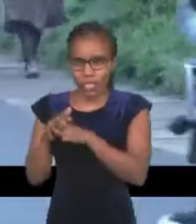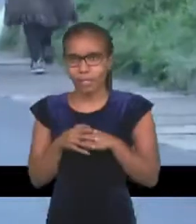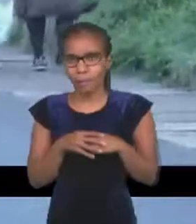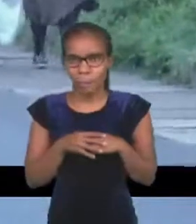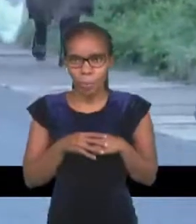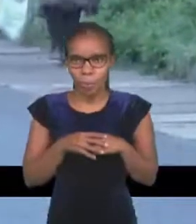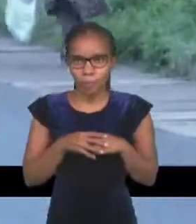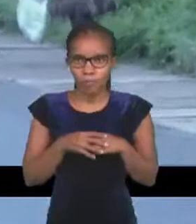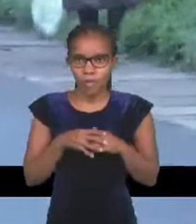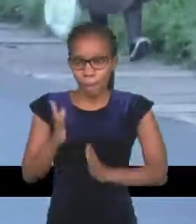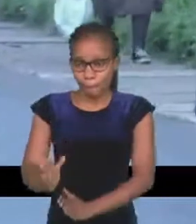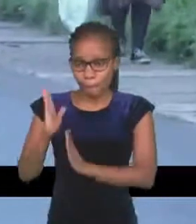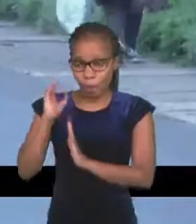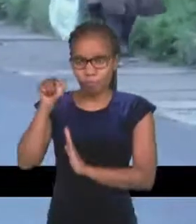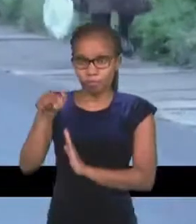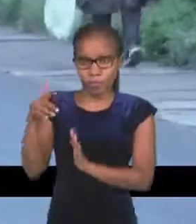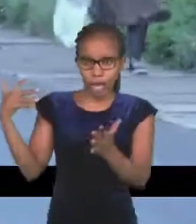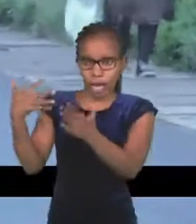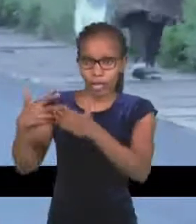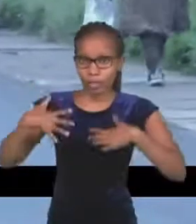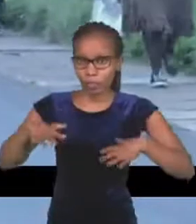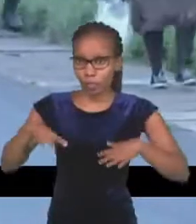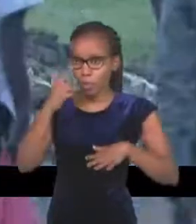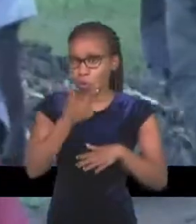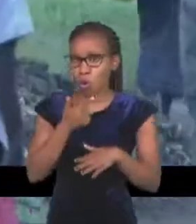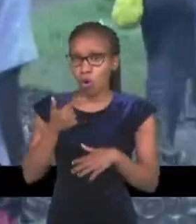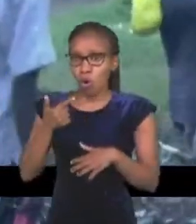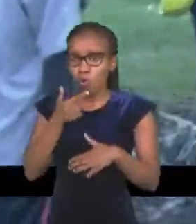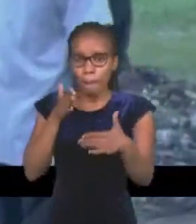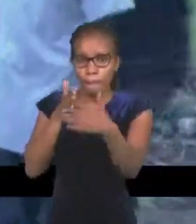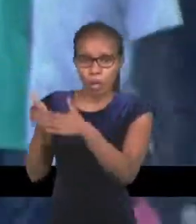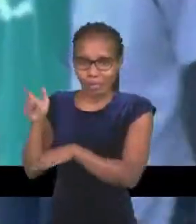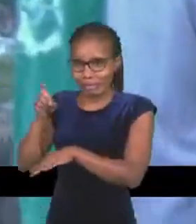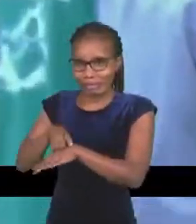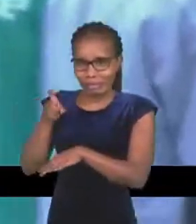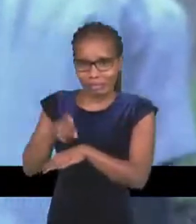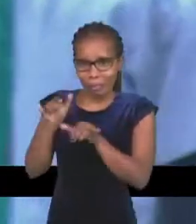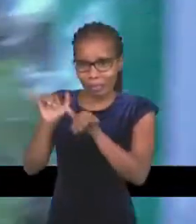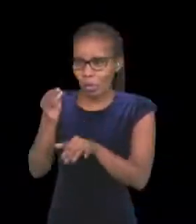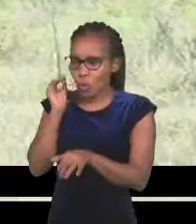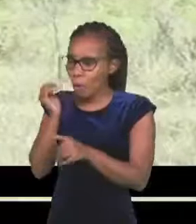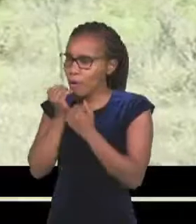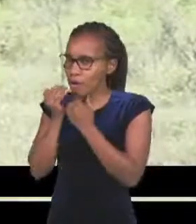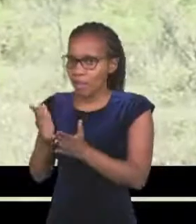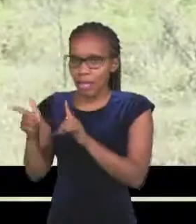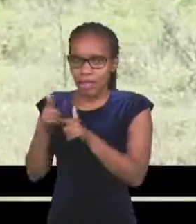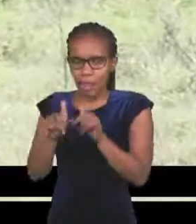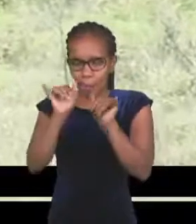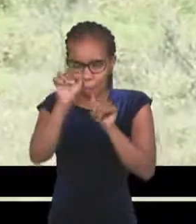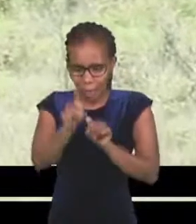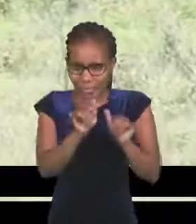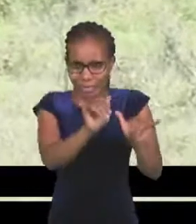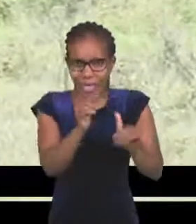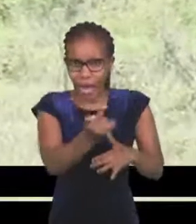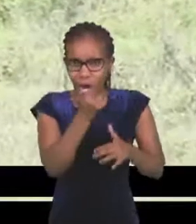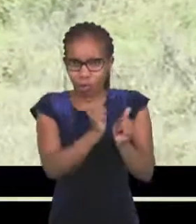law enforcement officers directed to arrest those caught defying the presidential orders to observe the dusk to dawn curfew and placing them under mandatory